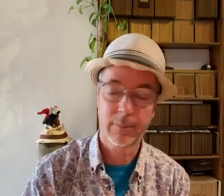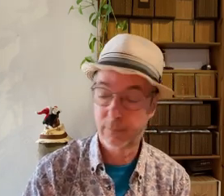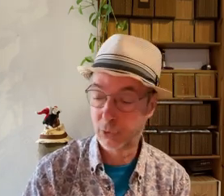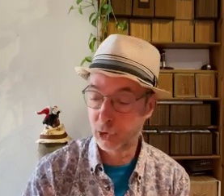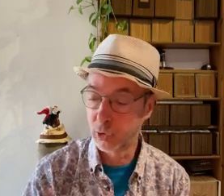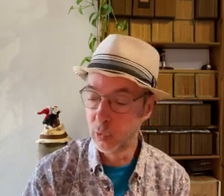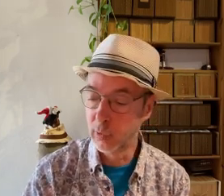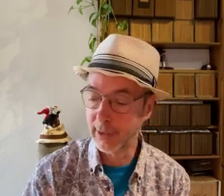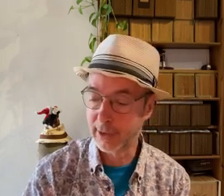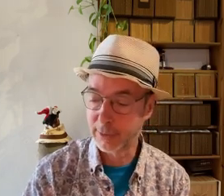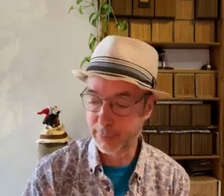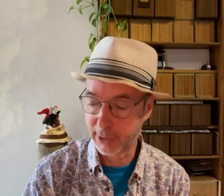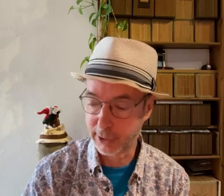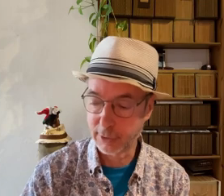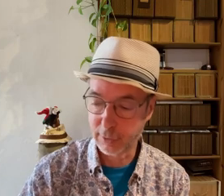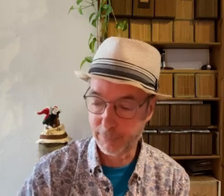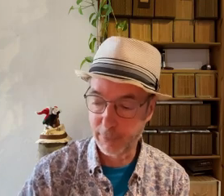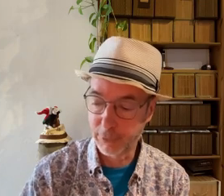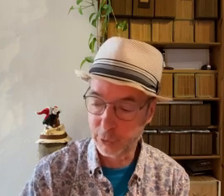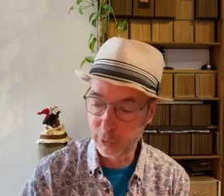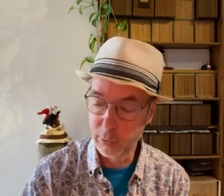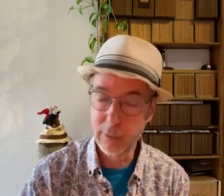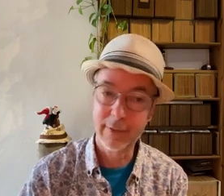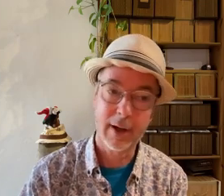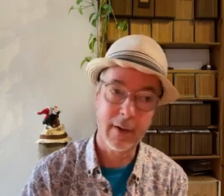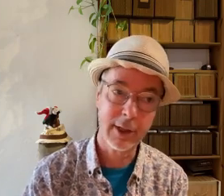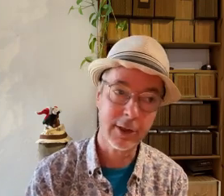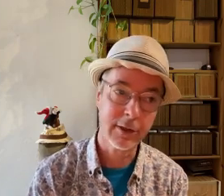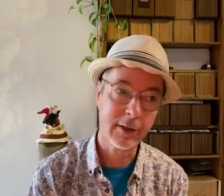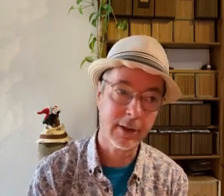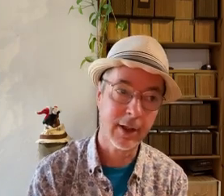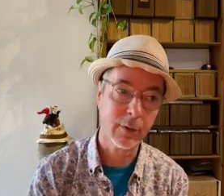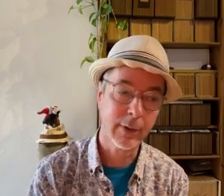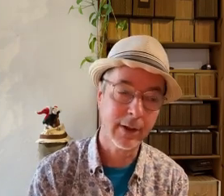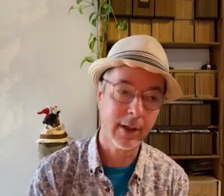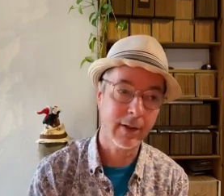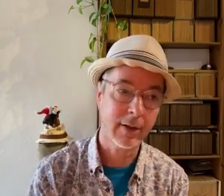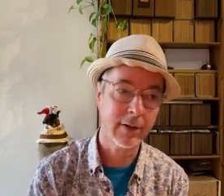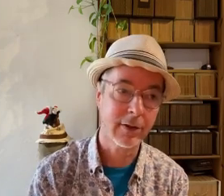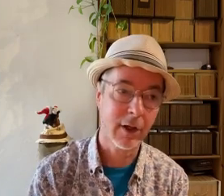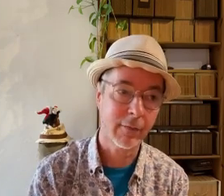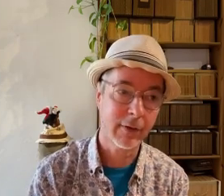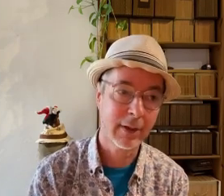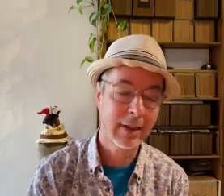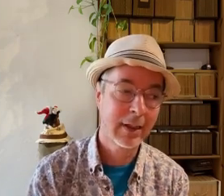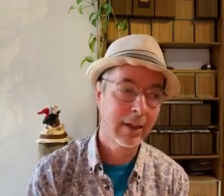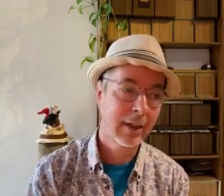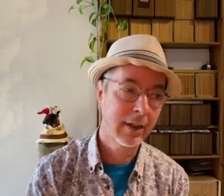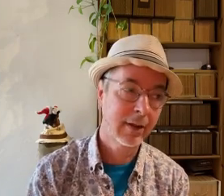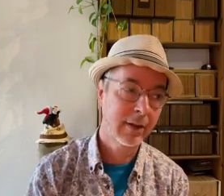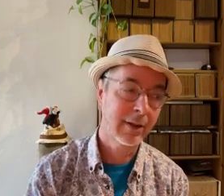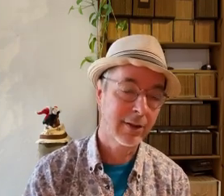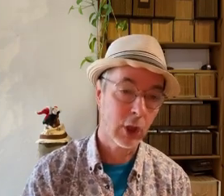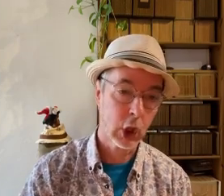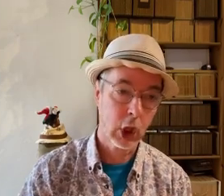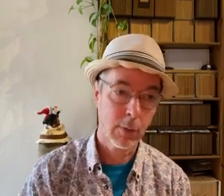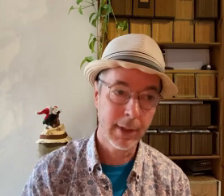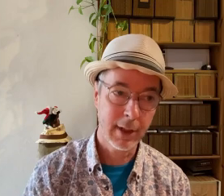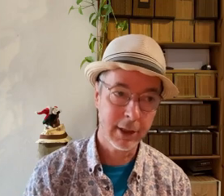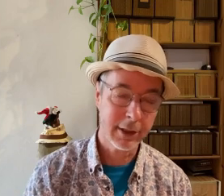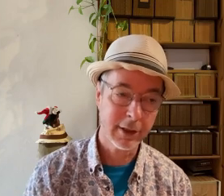are true expressions of true directions that we can discover in